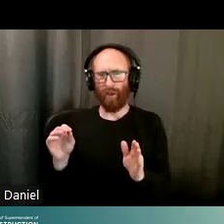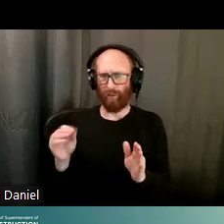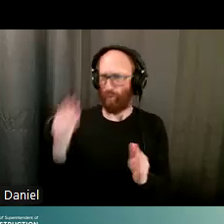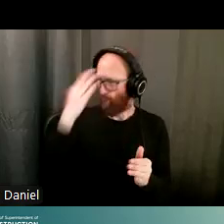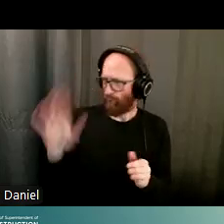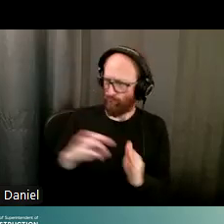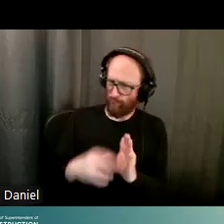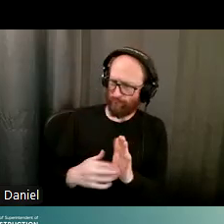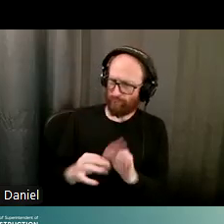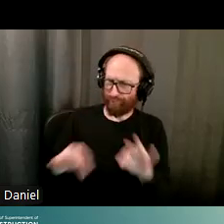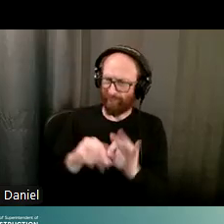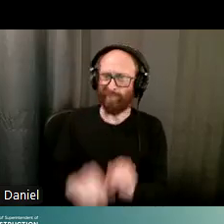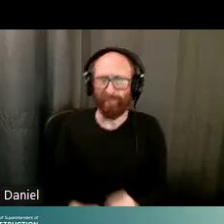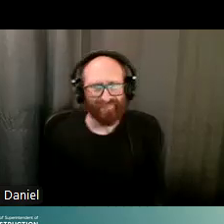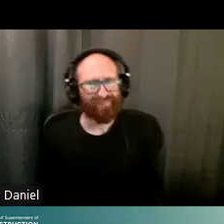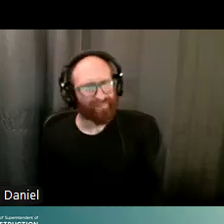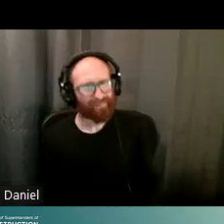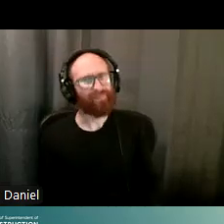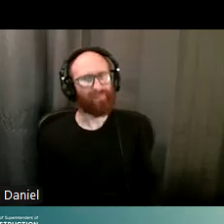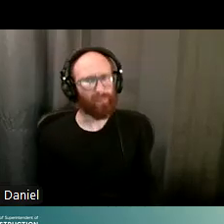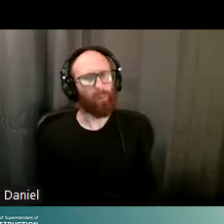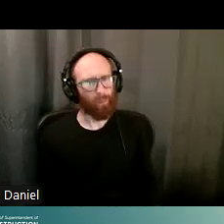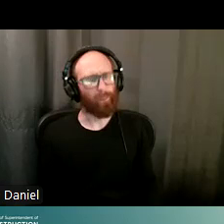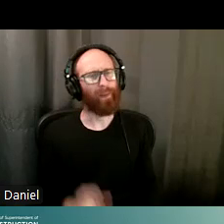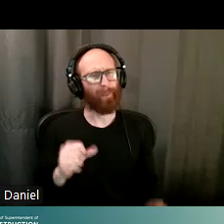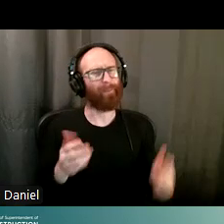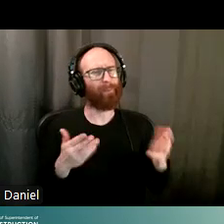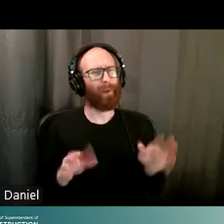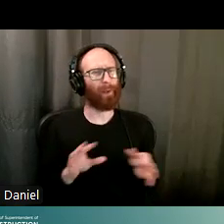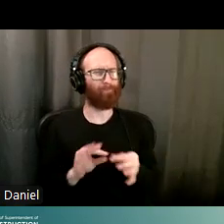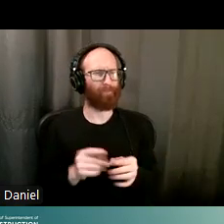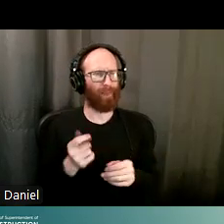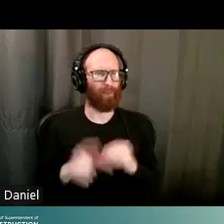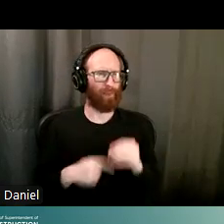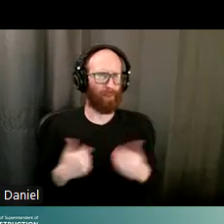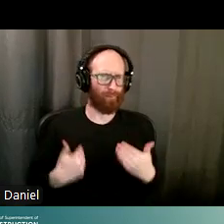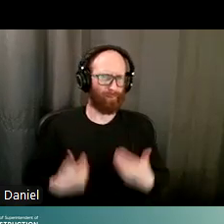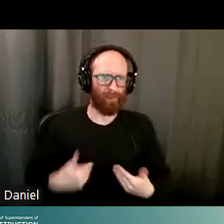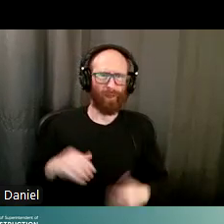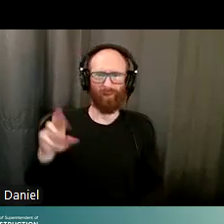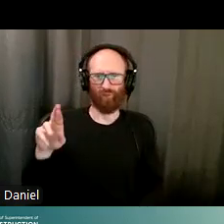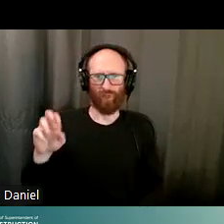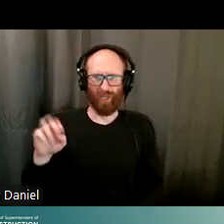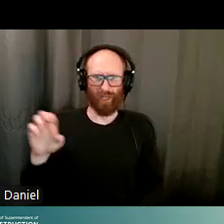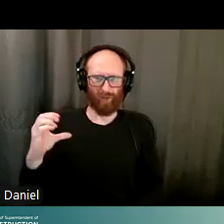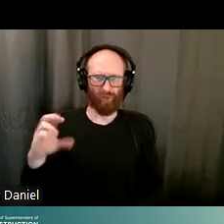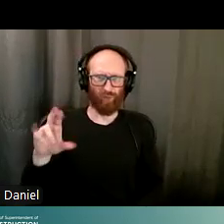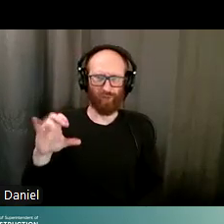role. Yeah, and you already told a little bit about me. I'm Renee Cruikshank, and I am here at Tumwater Middle